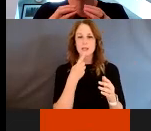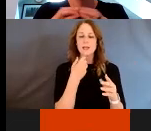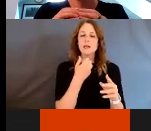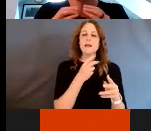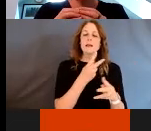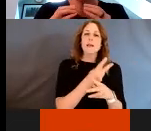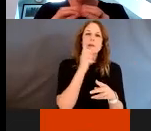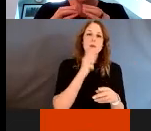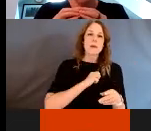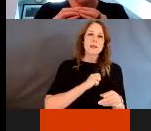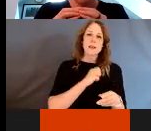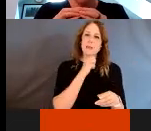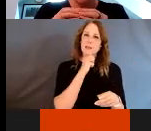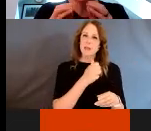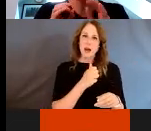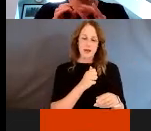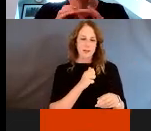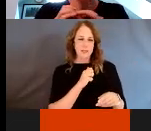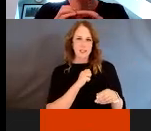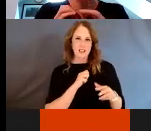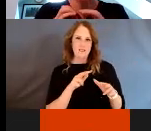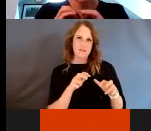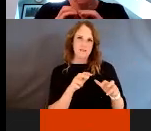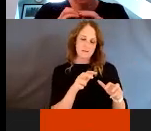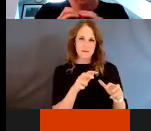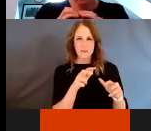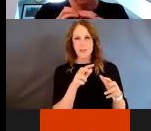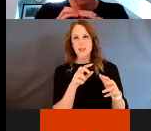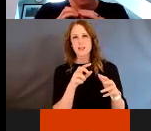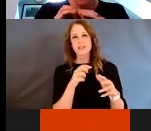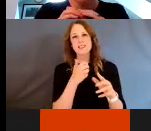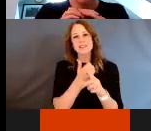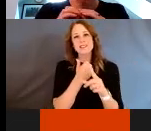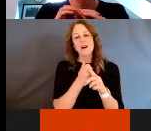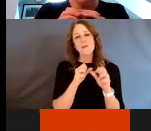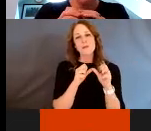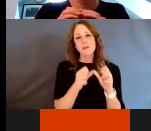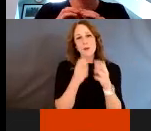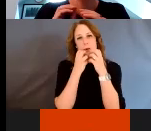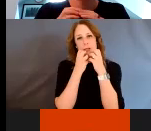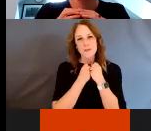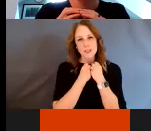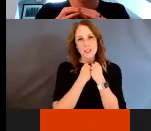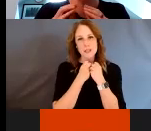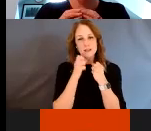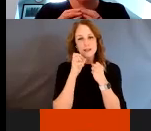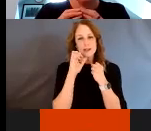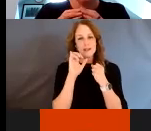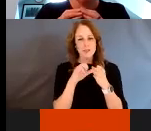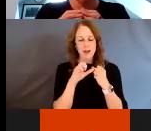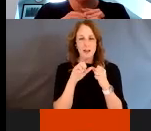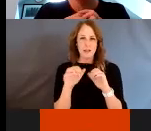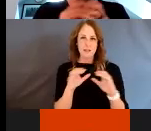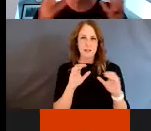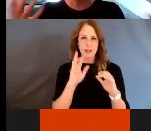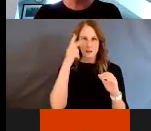is not self-indulgence, it's self-preservation. And that is an act of political